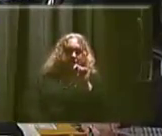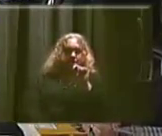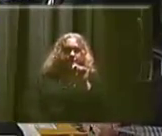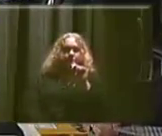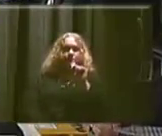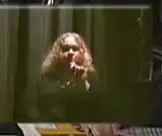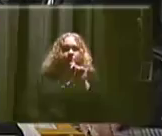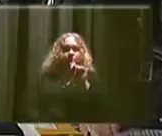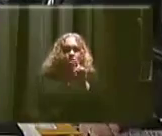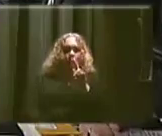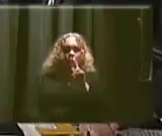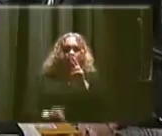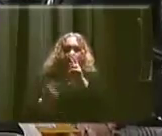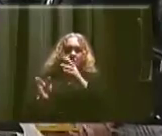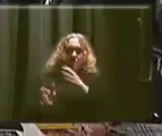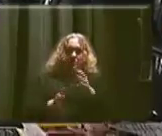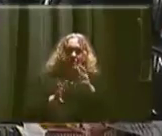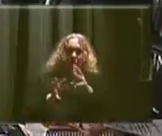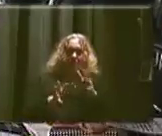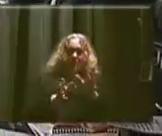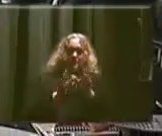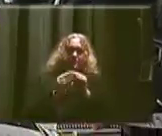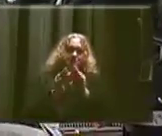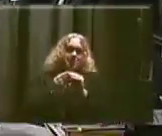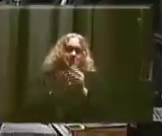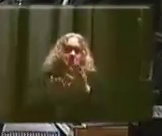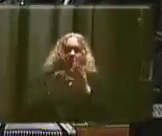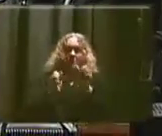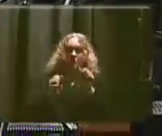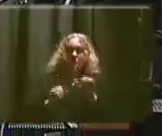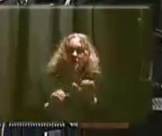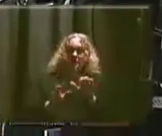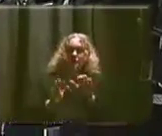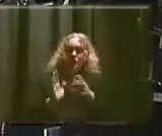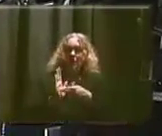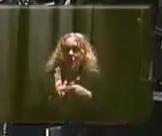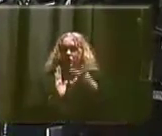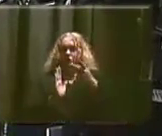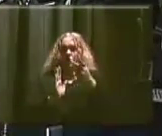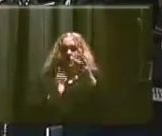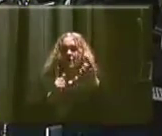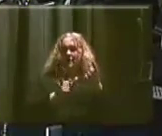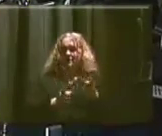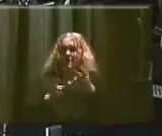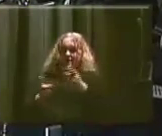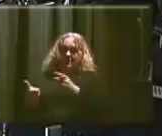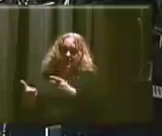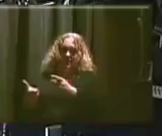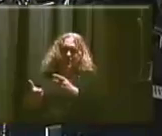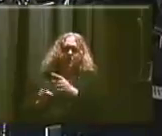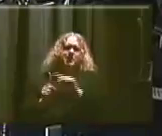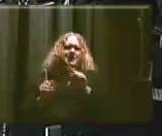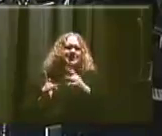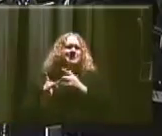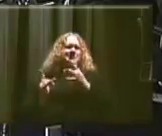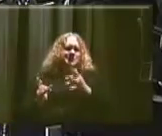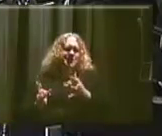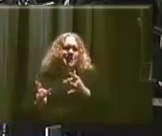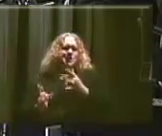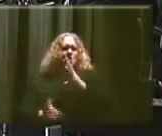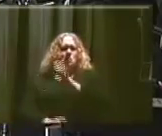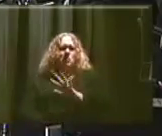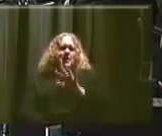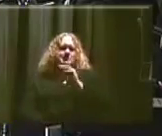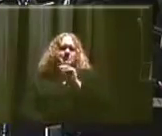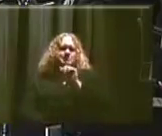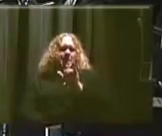Planning session. Yeah. Maybe we can do a doodle event to figure out when is the good time to get everybody together. But yeah. Typically, it has been May or June.